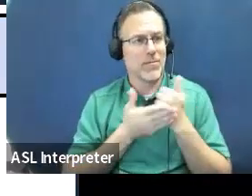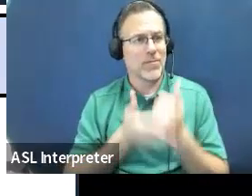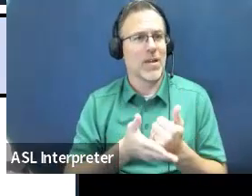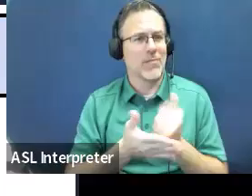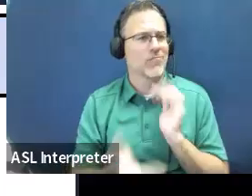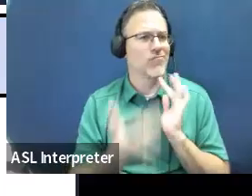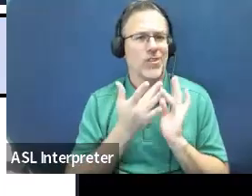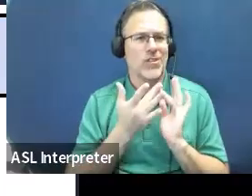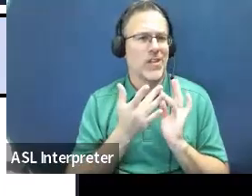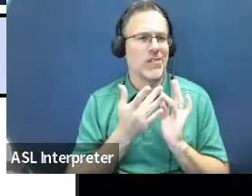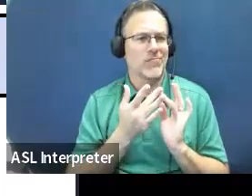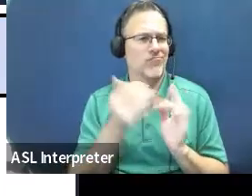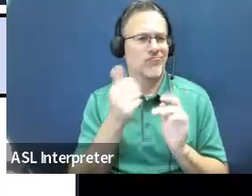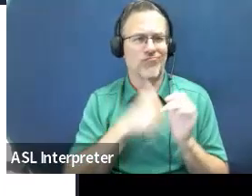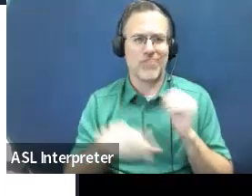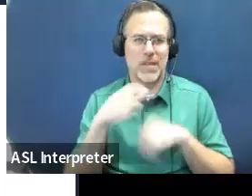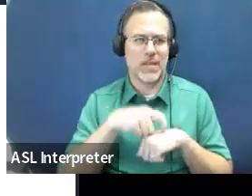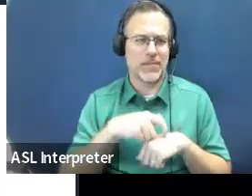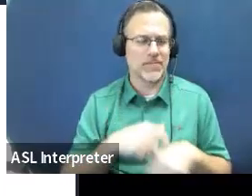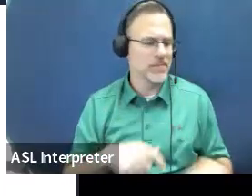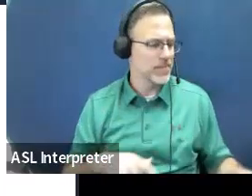us at any time.